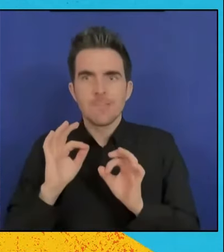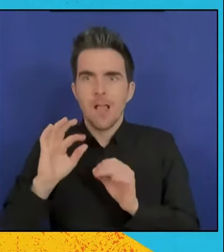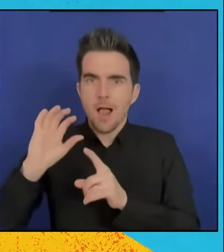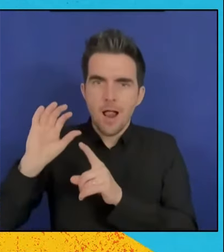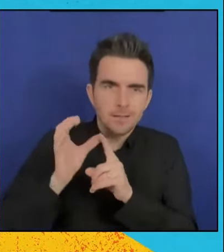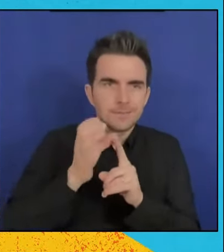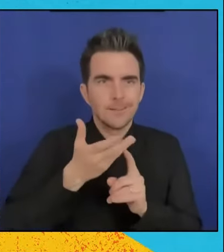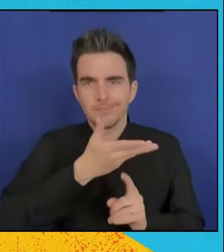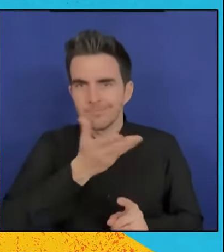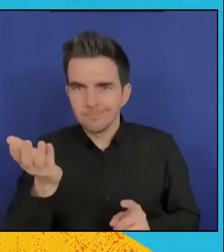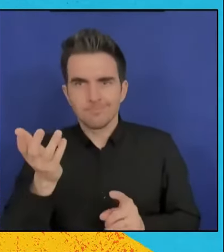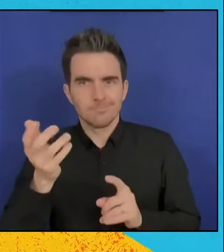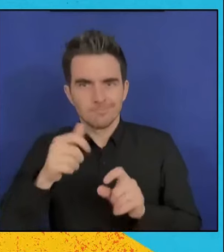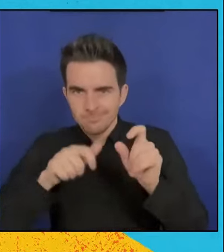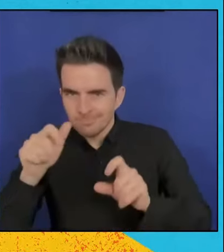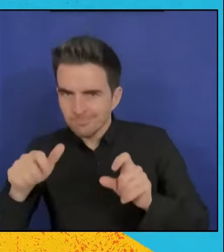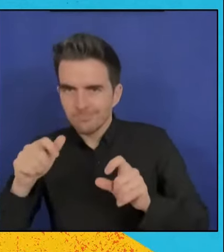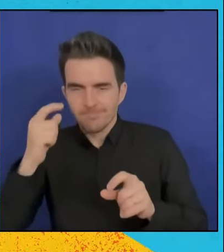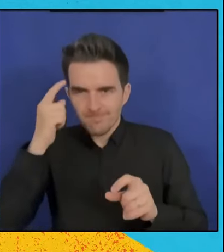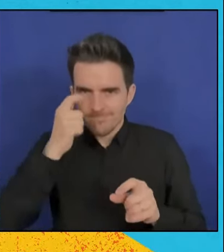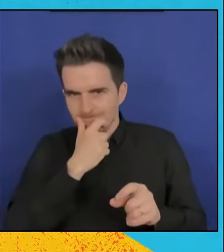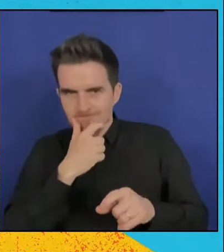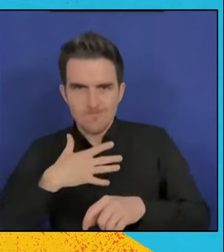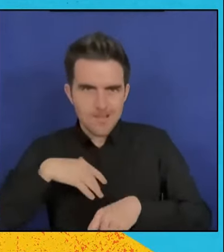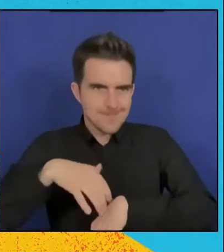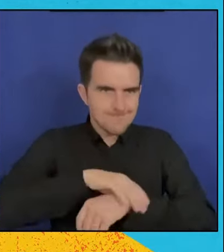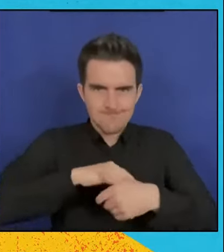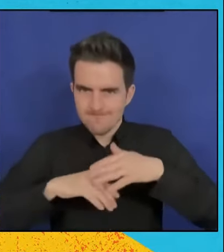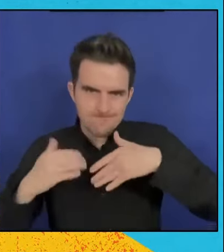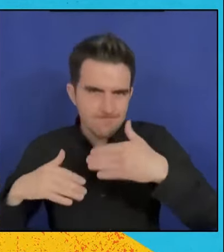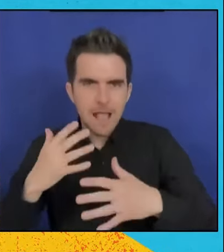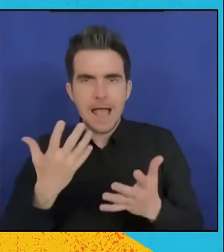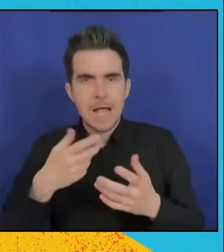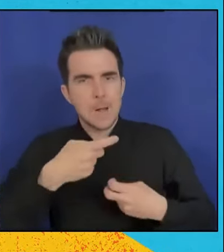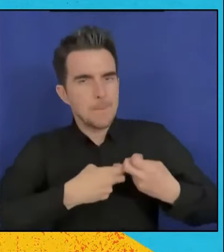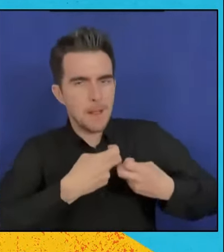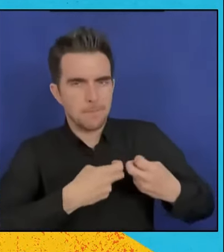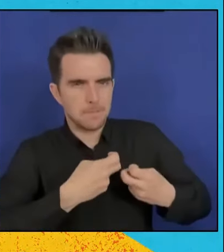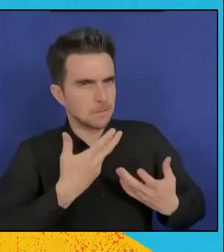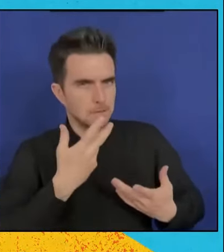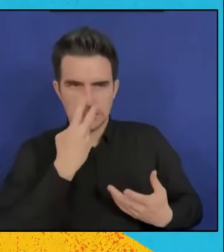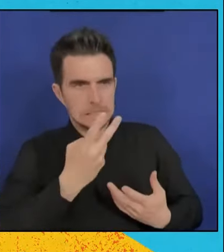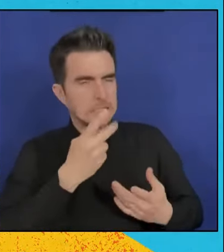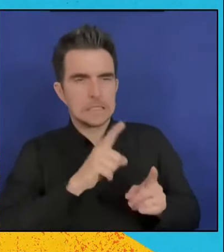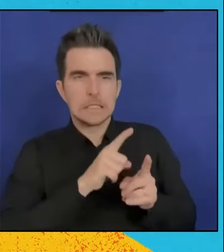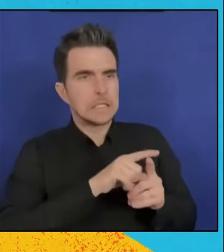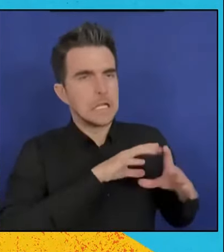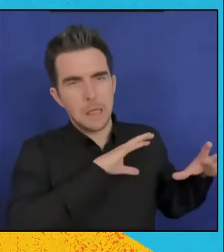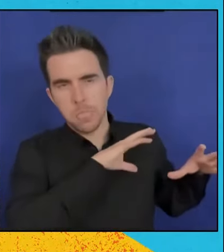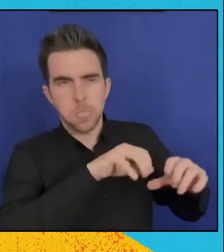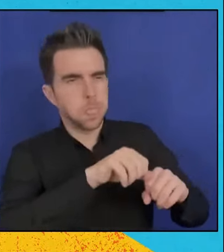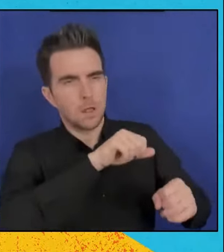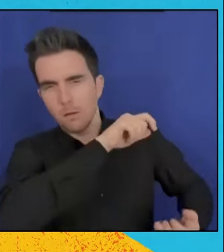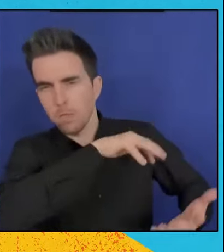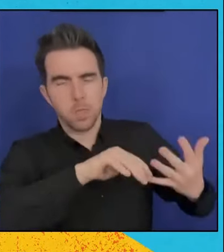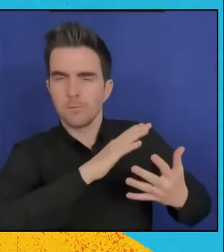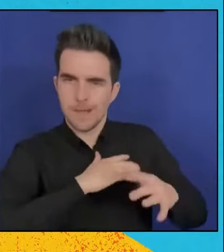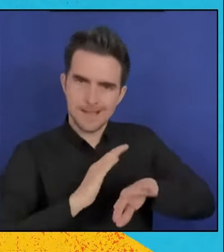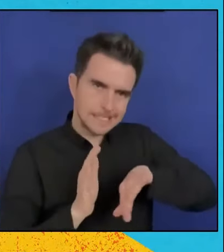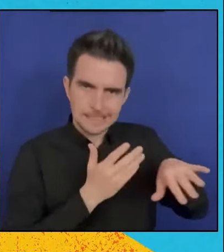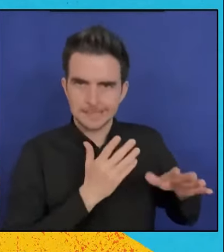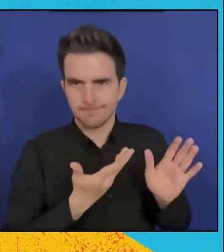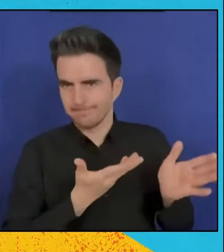take a step backward and go back in time. We are going to take a step towards combating the climate crisis if the people really